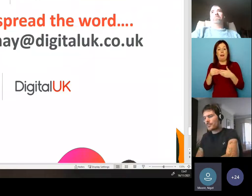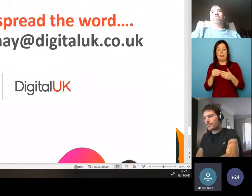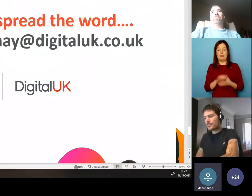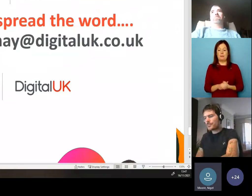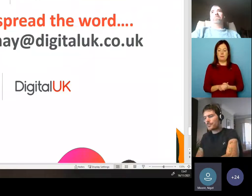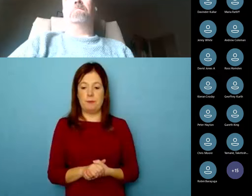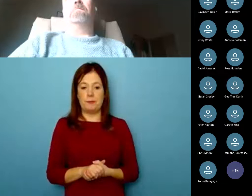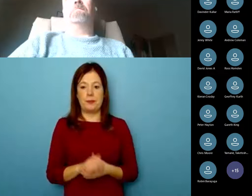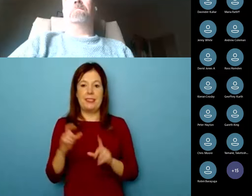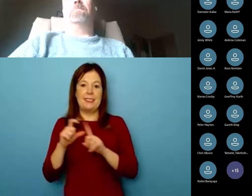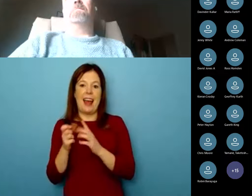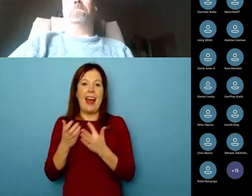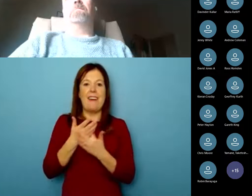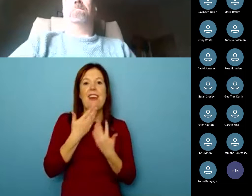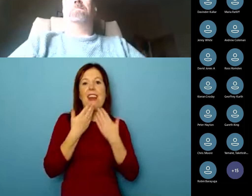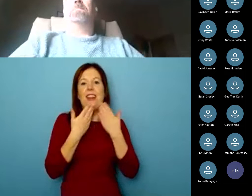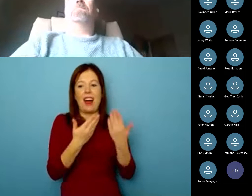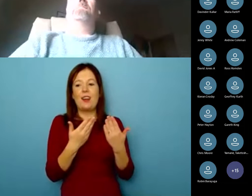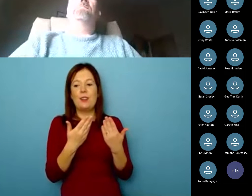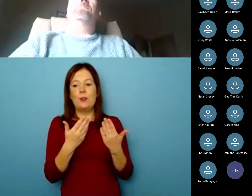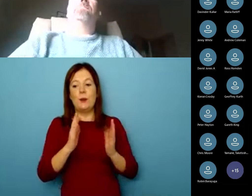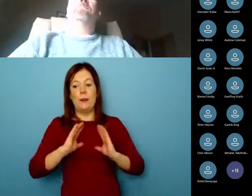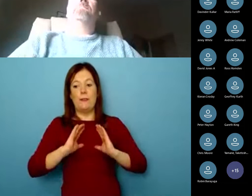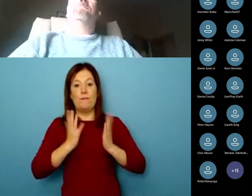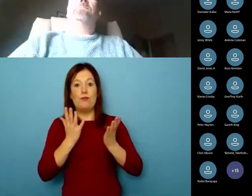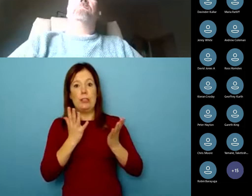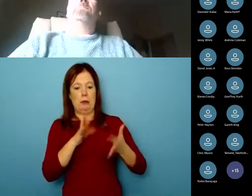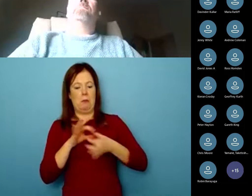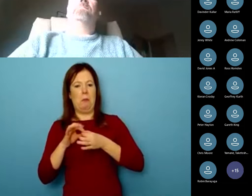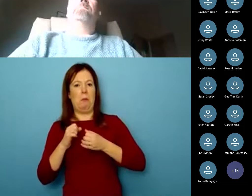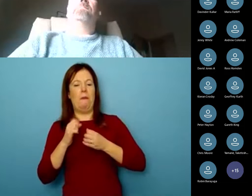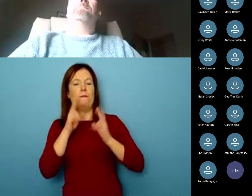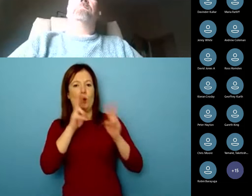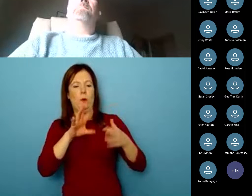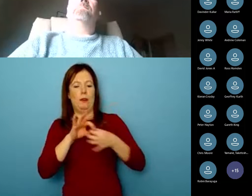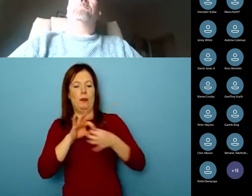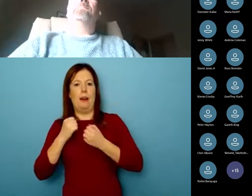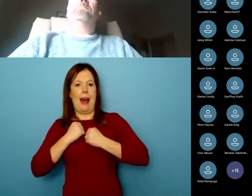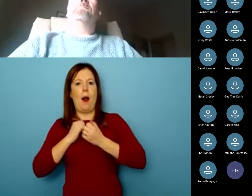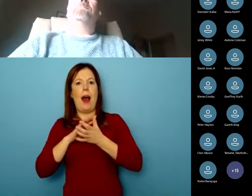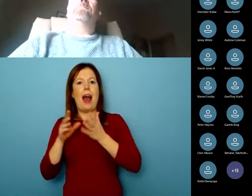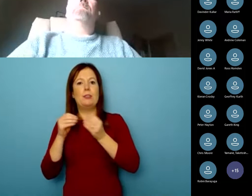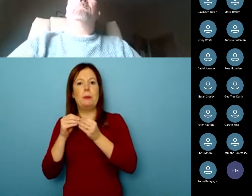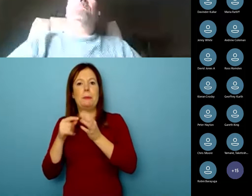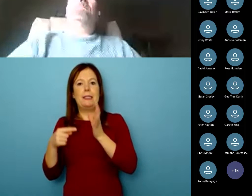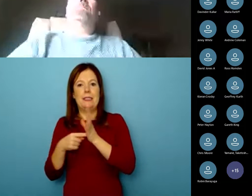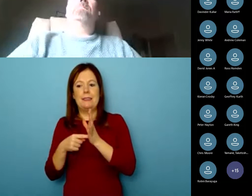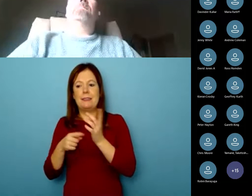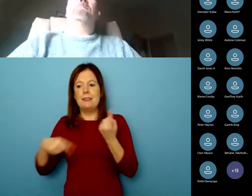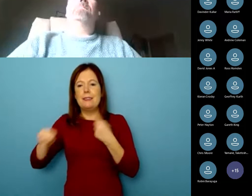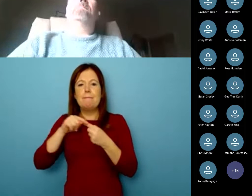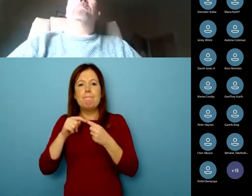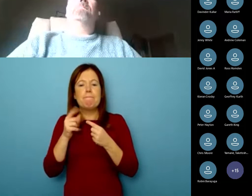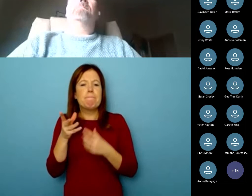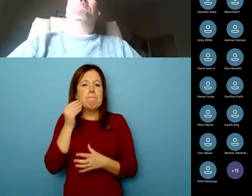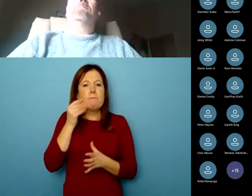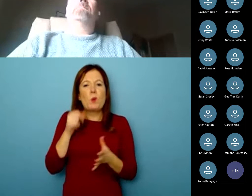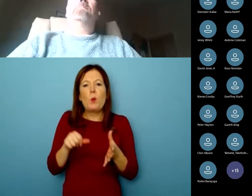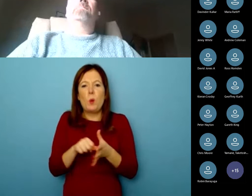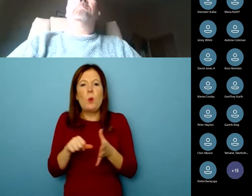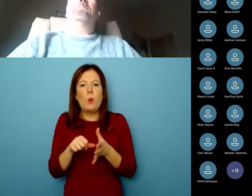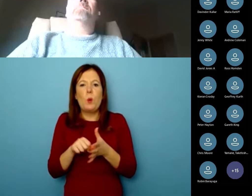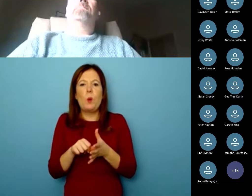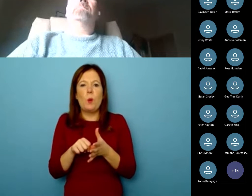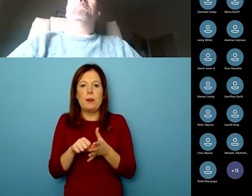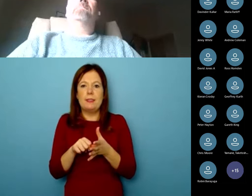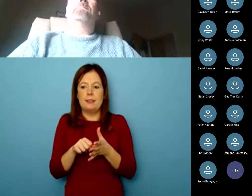Thank you, Olivia, for the introduction to how Freeviews apply to HBBTV existing standards. Apologise to those who are struggling a bit with the audio. We'll try to